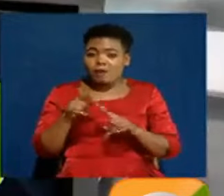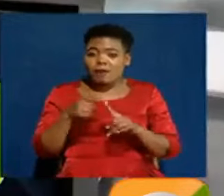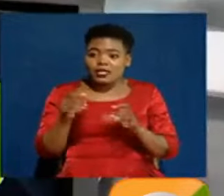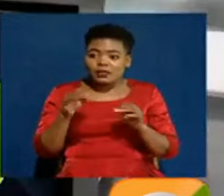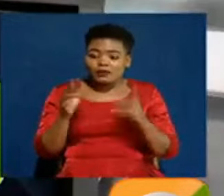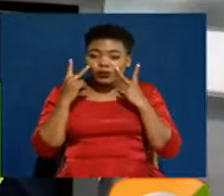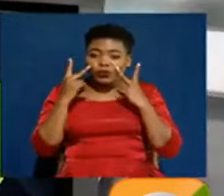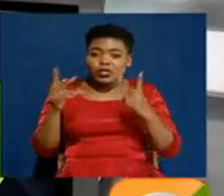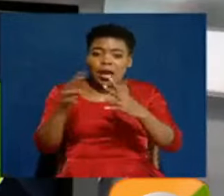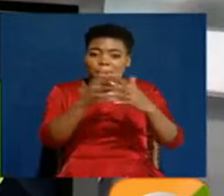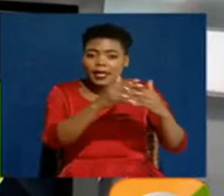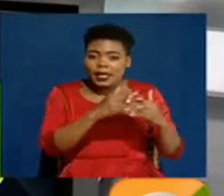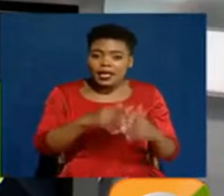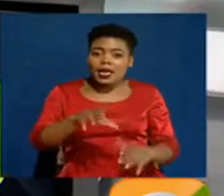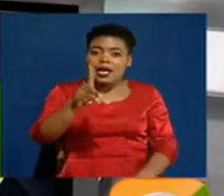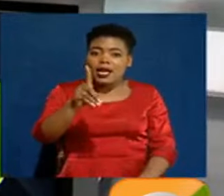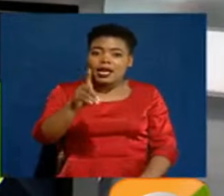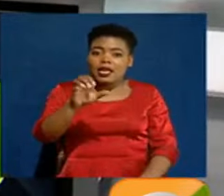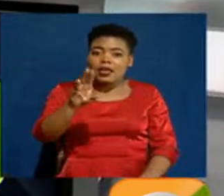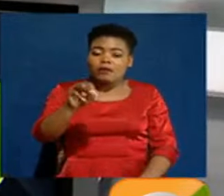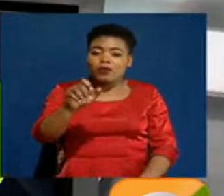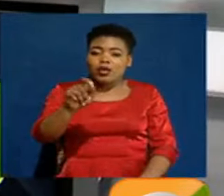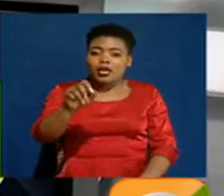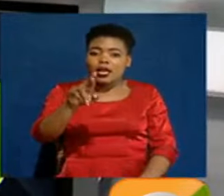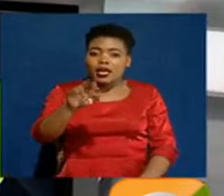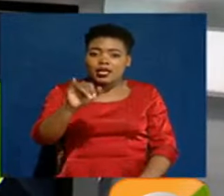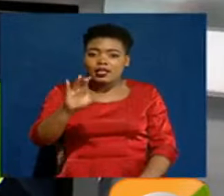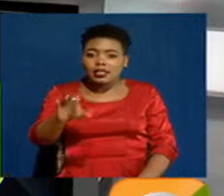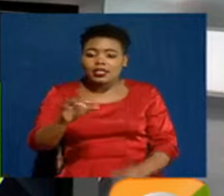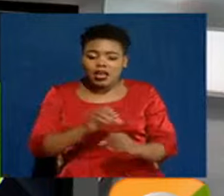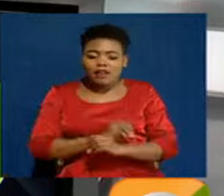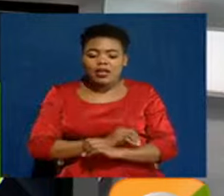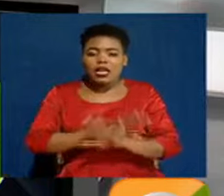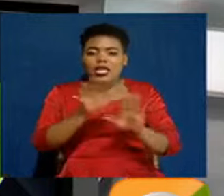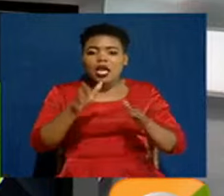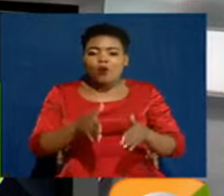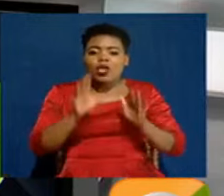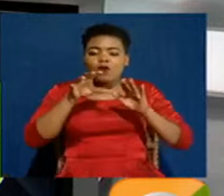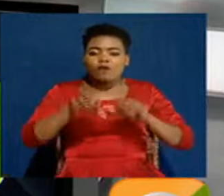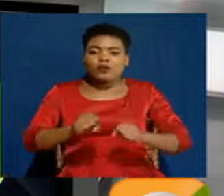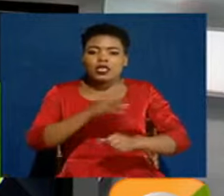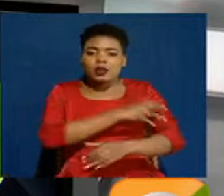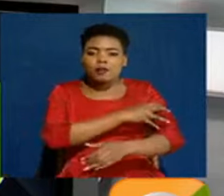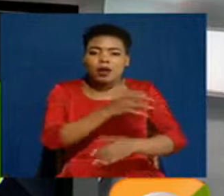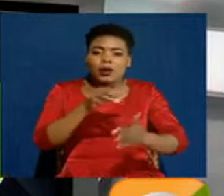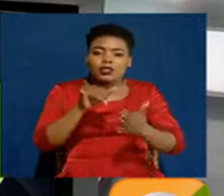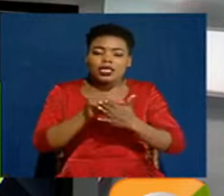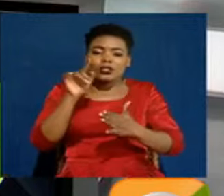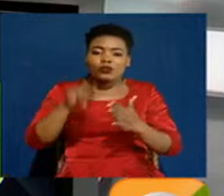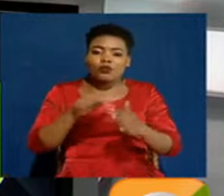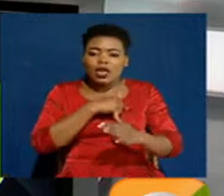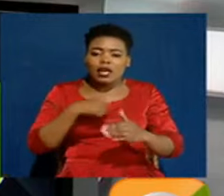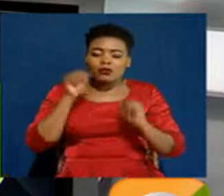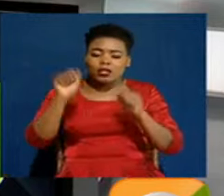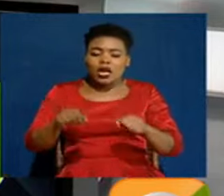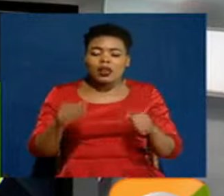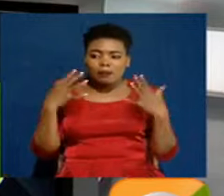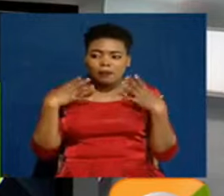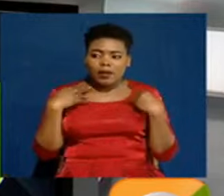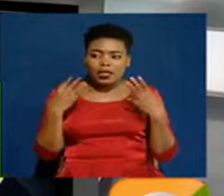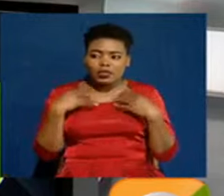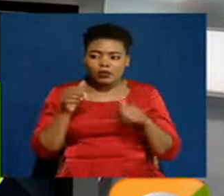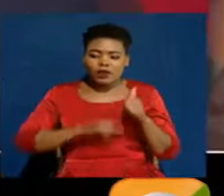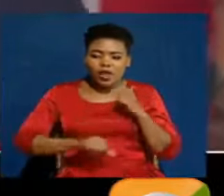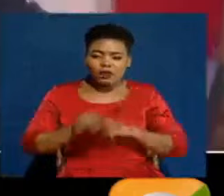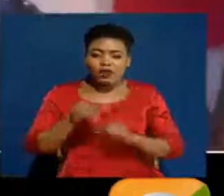the Democrats, they have a clear ideological inclination, and that is what bonds them together. And therefore, having a